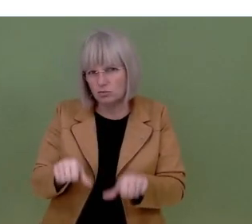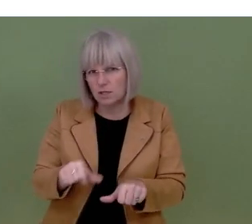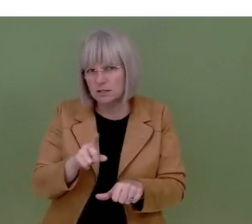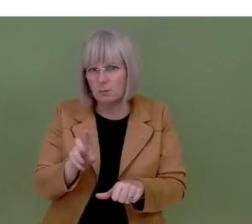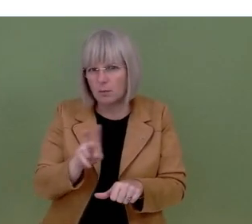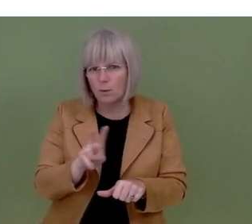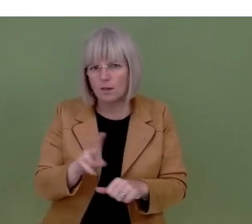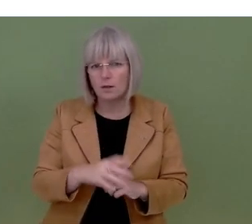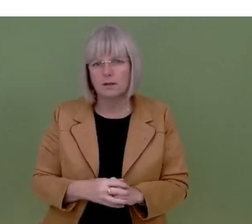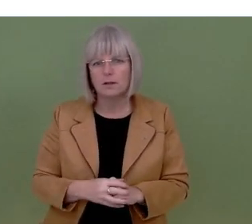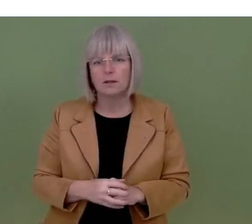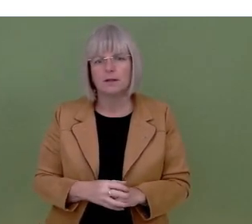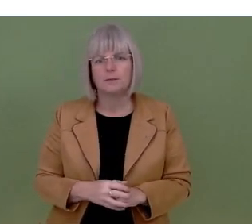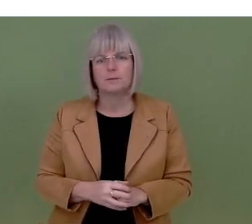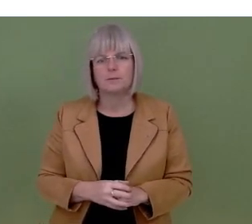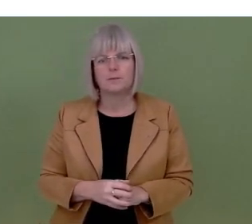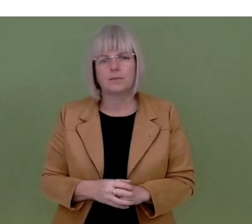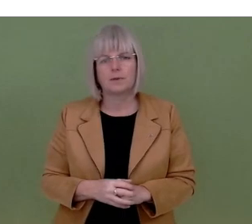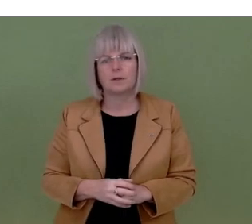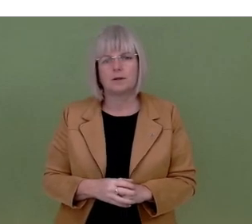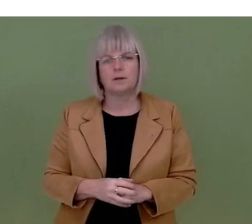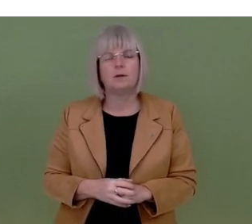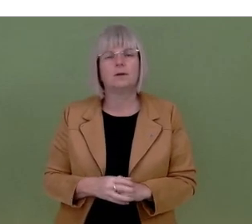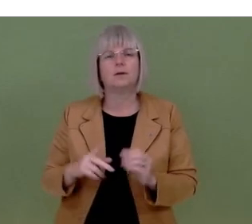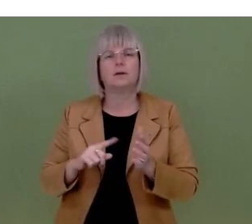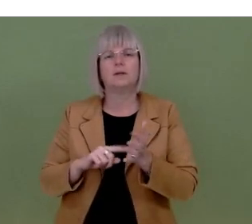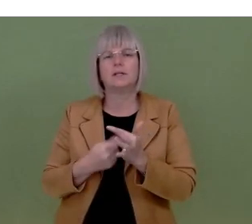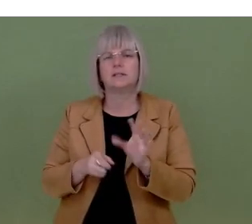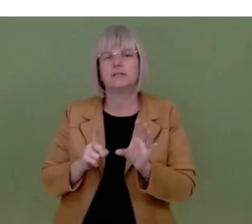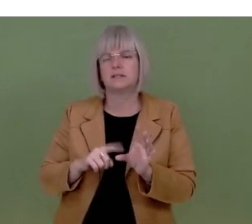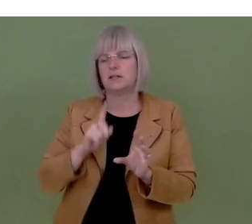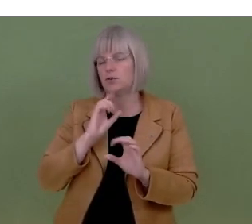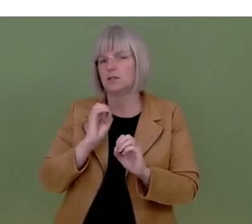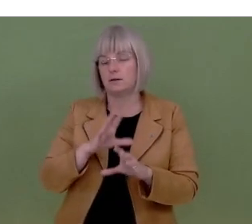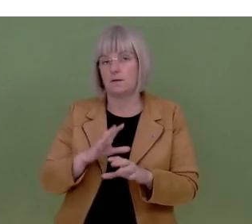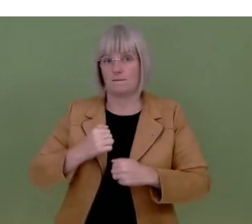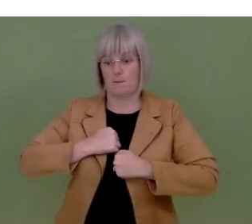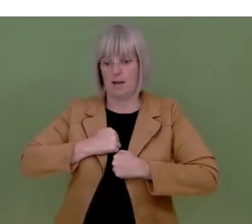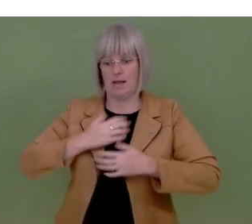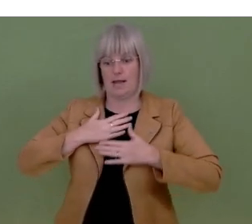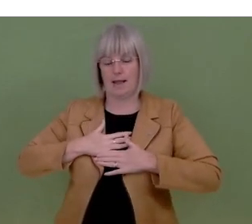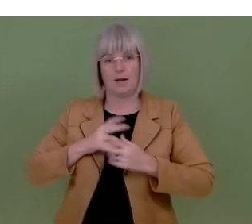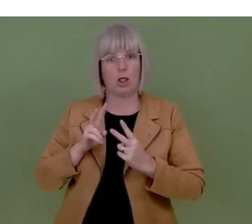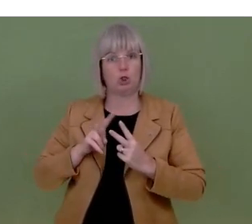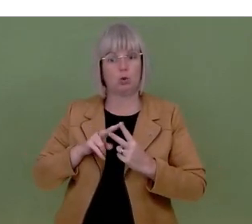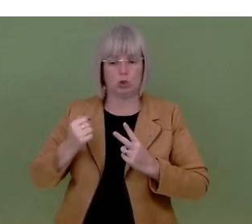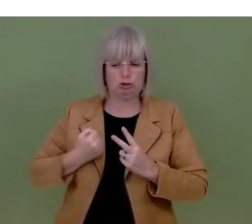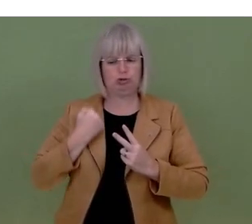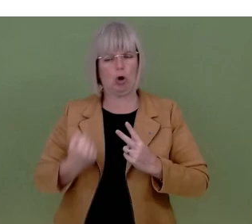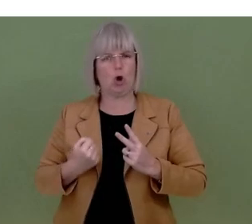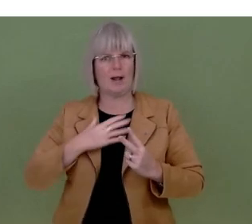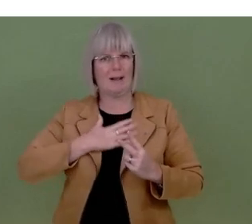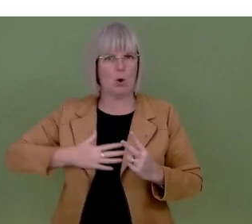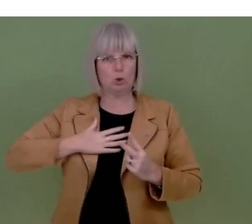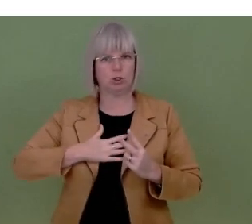I mean, from my side at the time, the two strongest emotions I was feeling was both